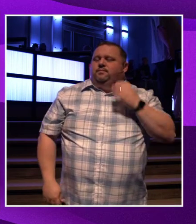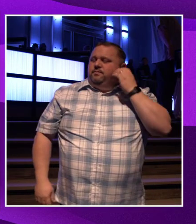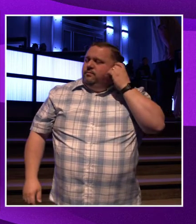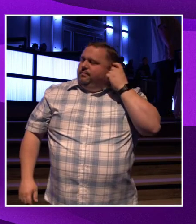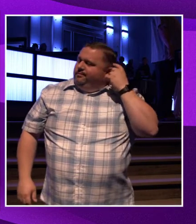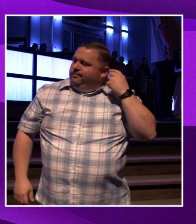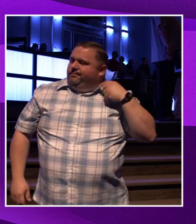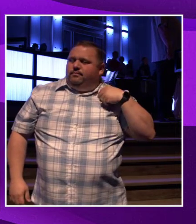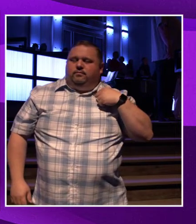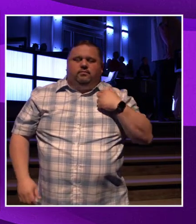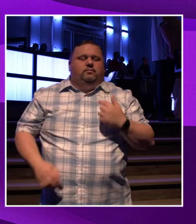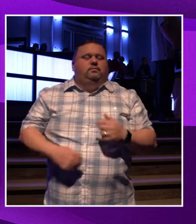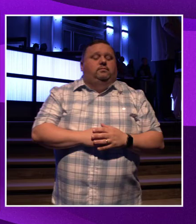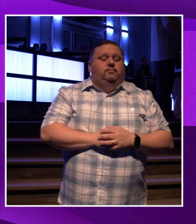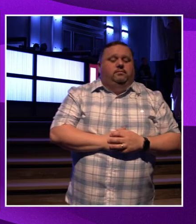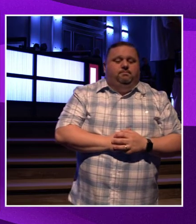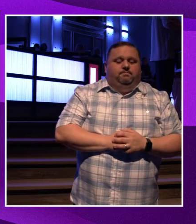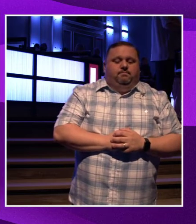dirt.